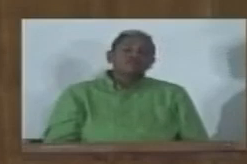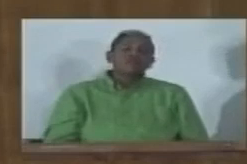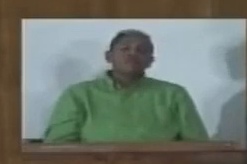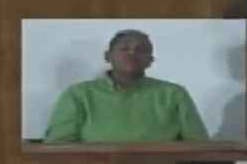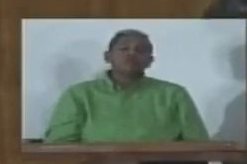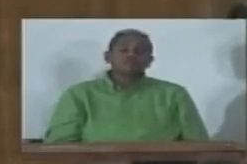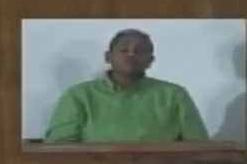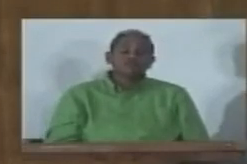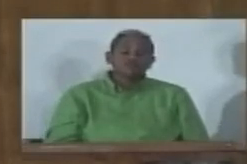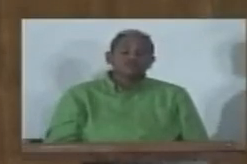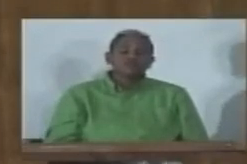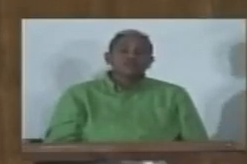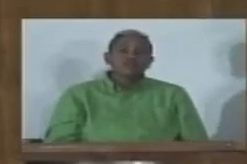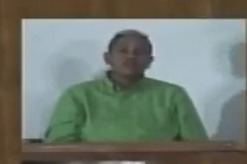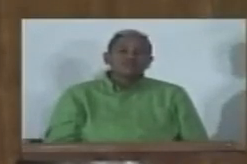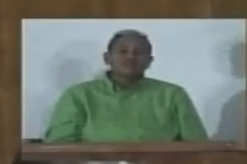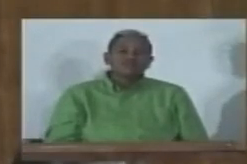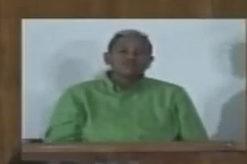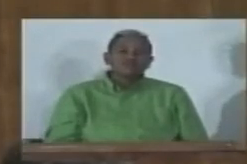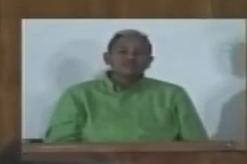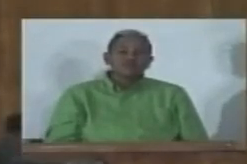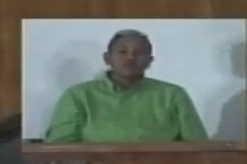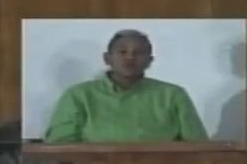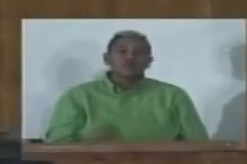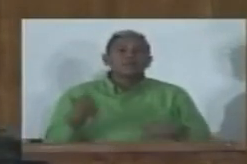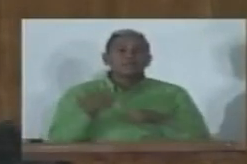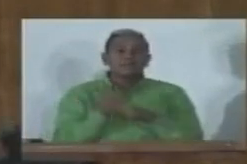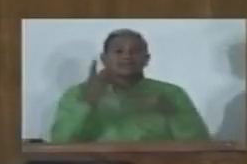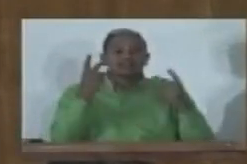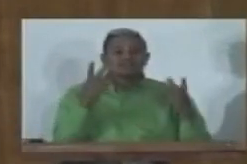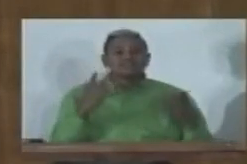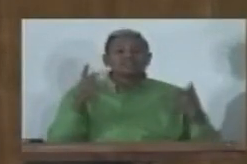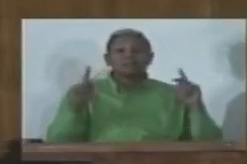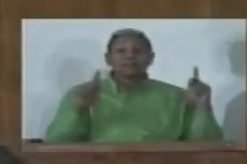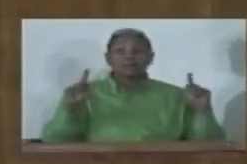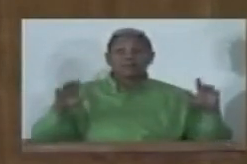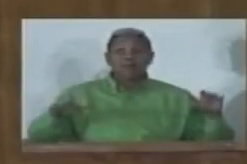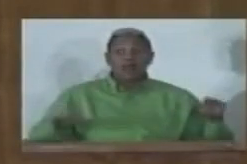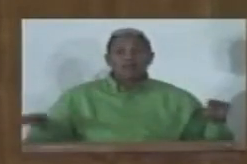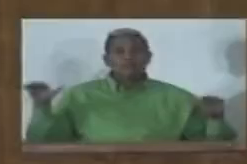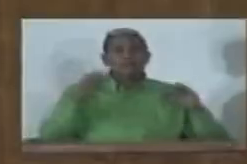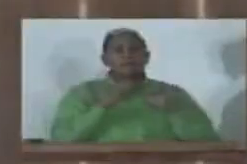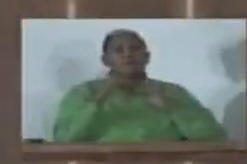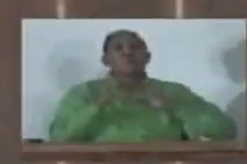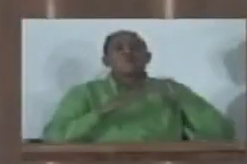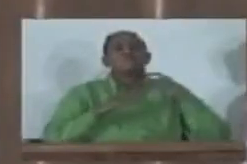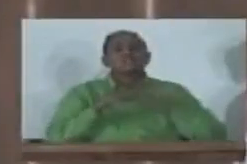It will also definitely make the visitors to the People's Parliament more comfortable.